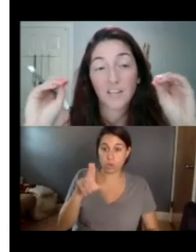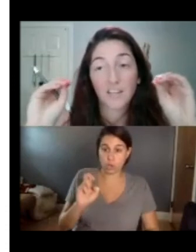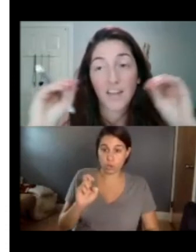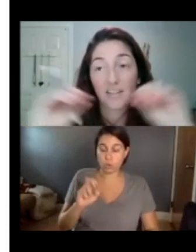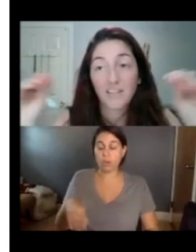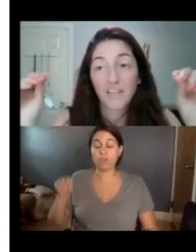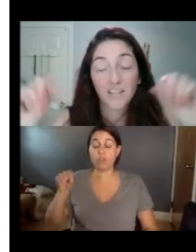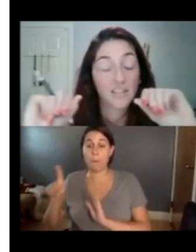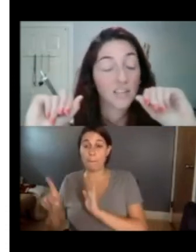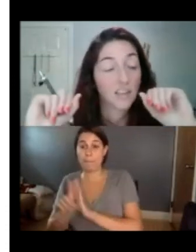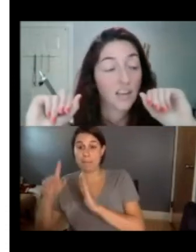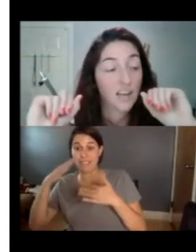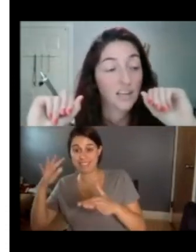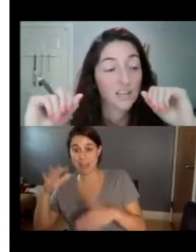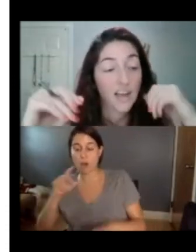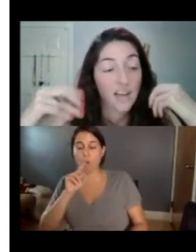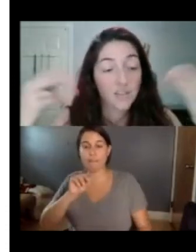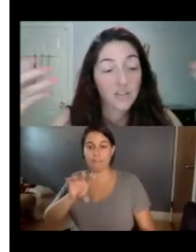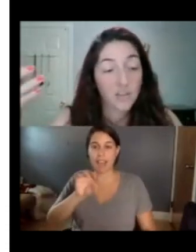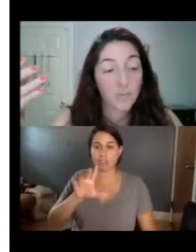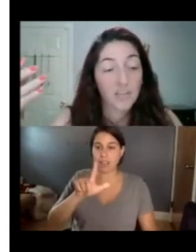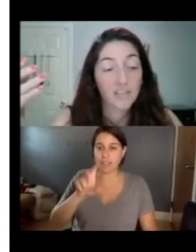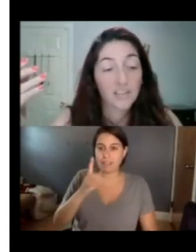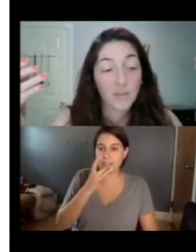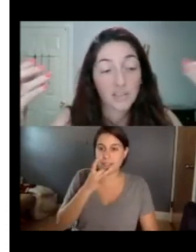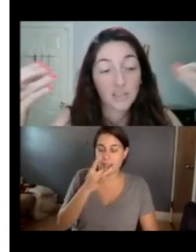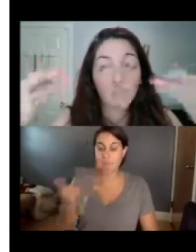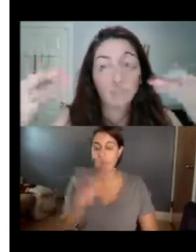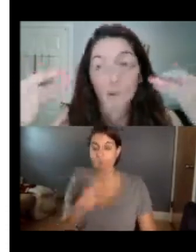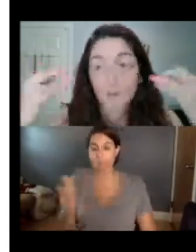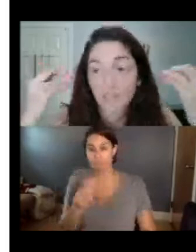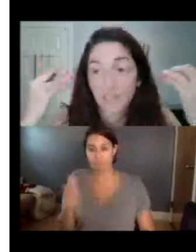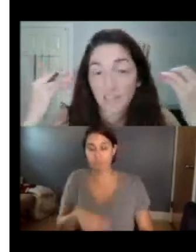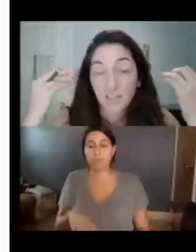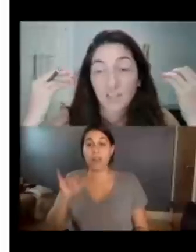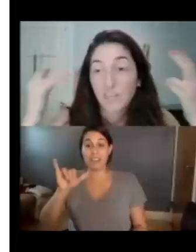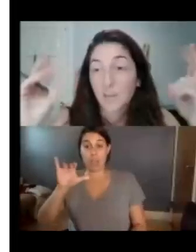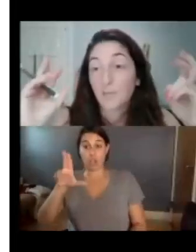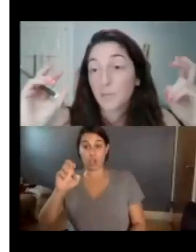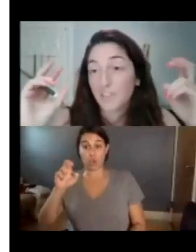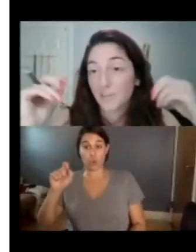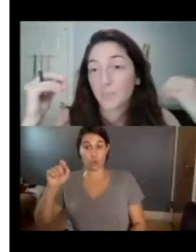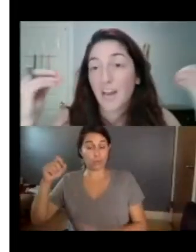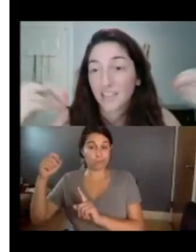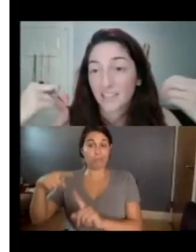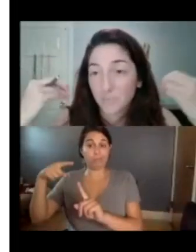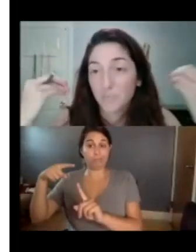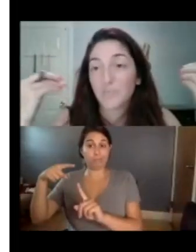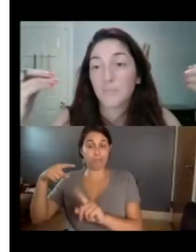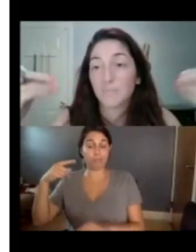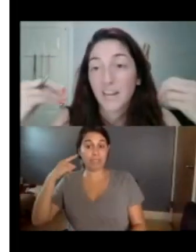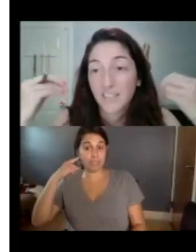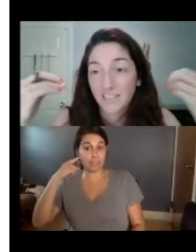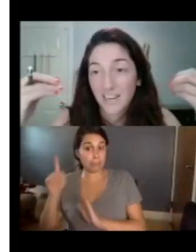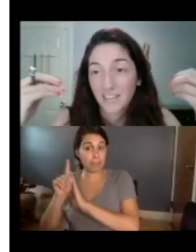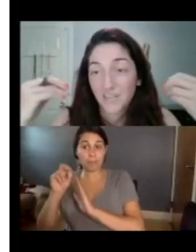light, LED light. And as those cues are presented, participants are prompted to become lucid or to practice